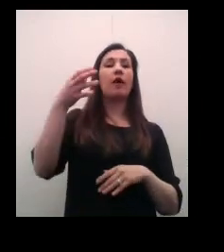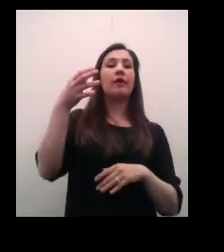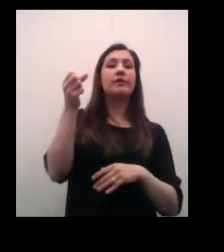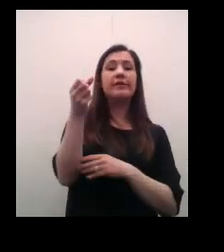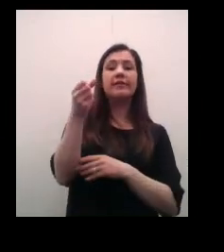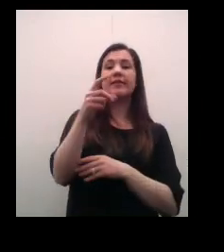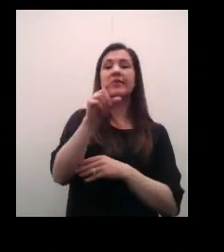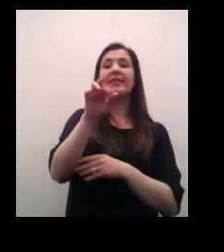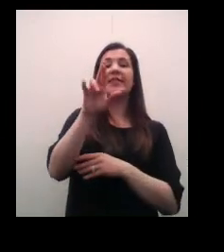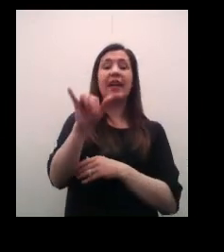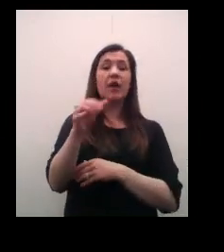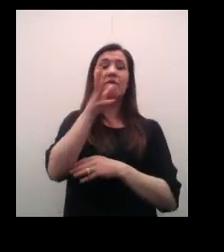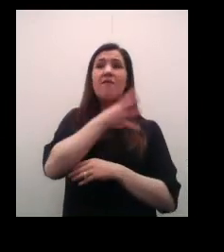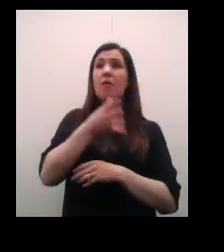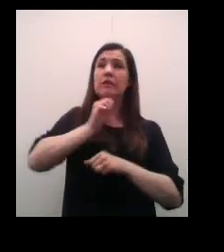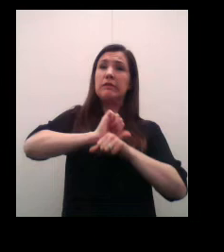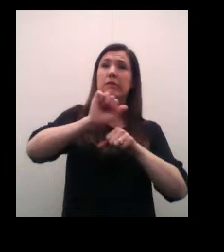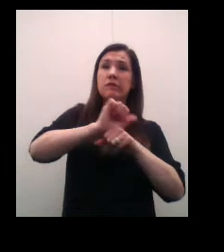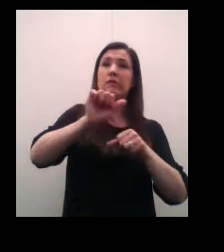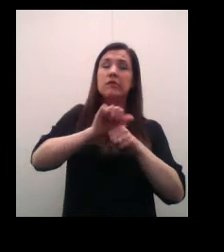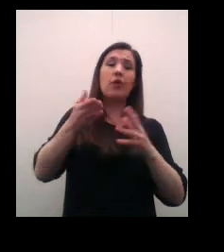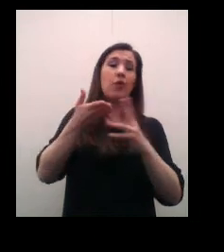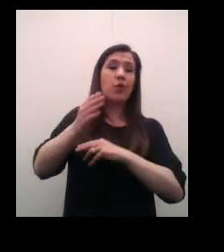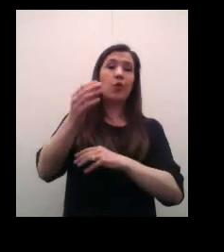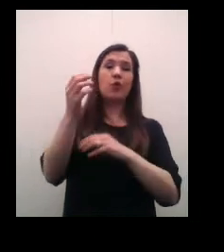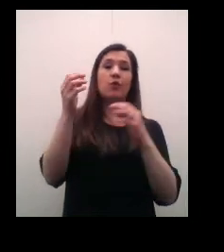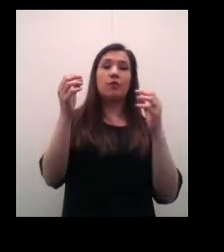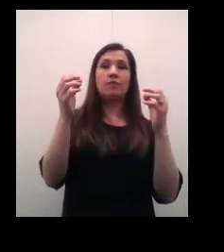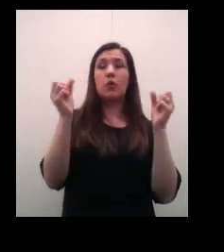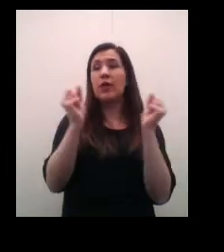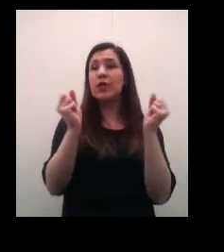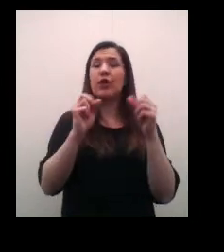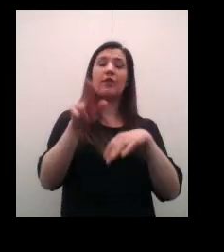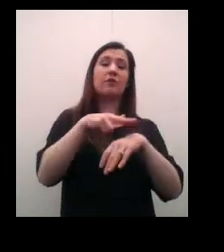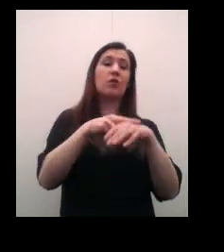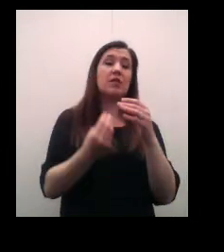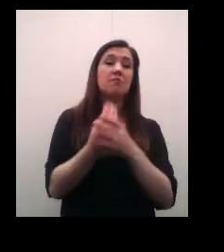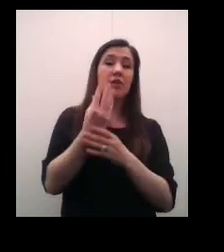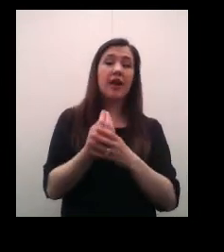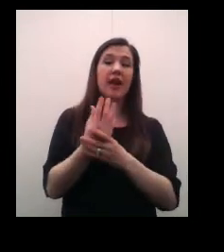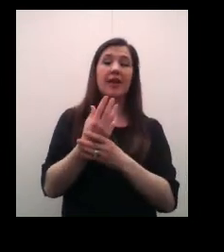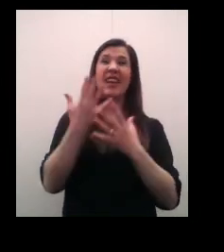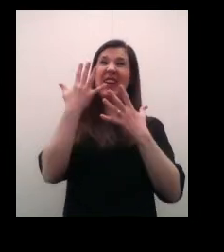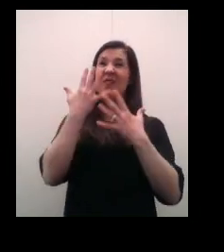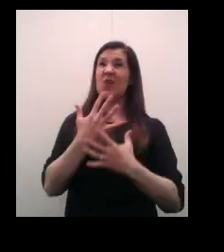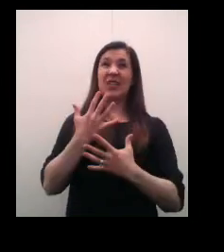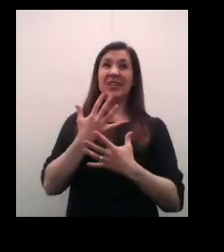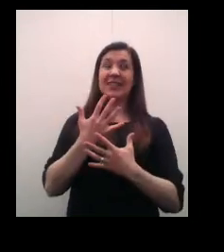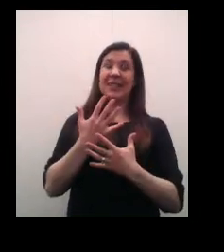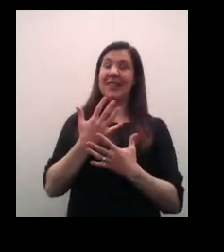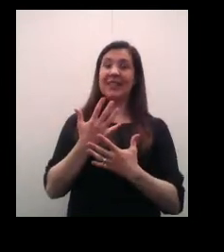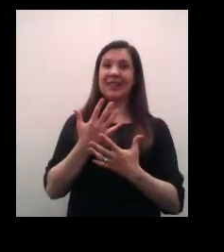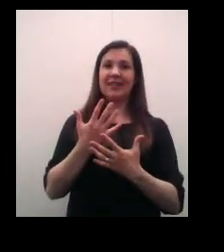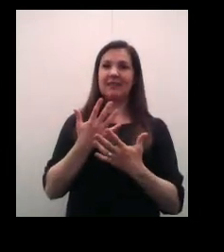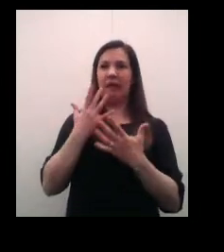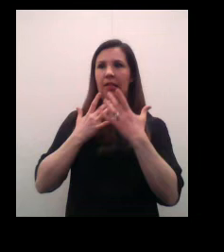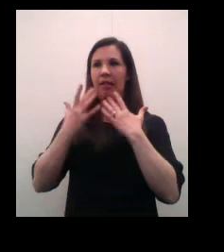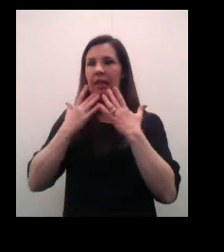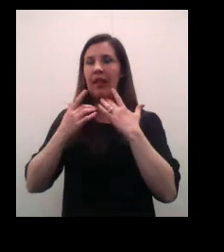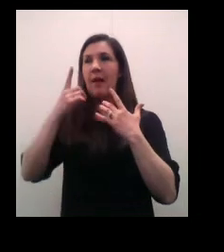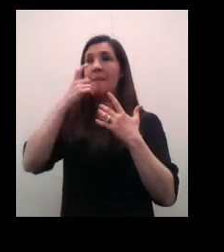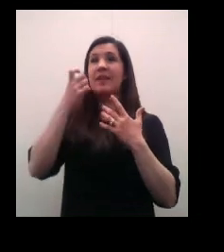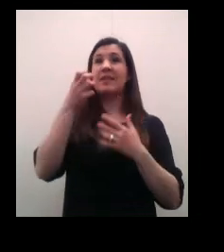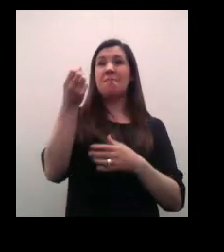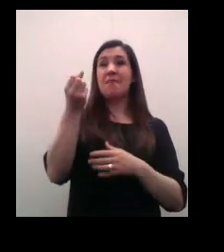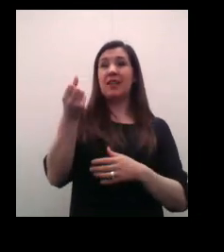that have been working very hard throughout the winter and of course the spring months, and unfortunately have not been getting the return that they deserve because of some of the dumping of